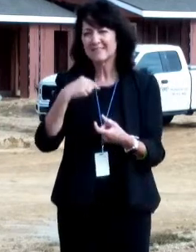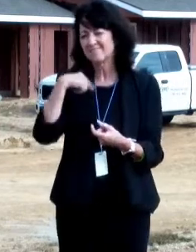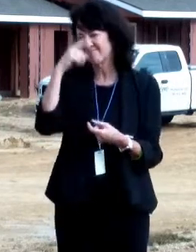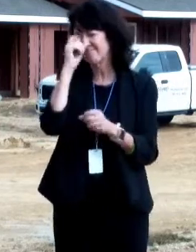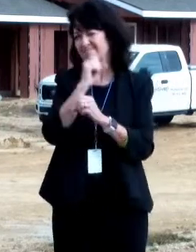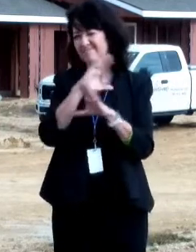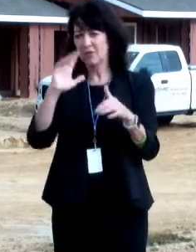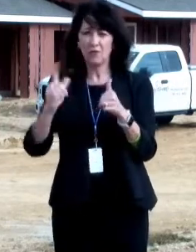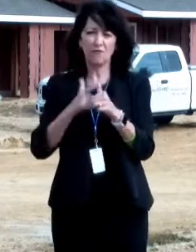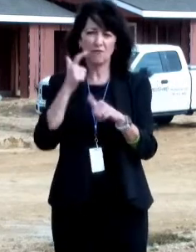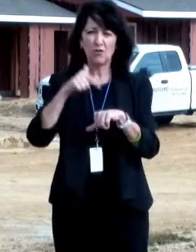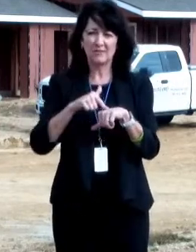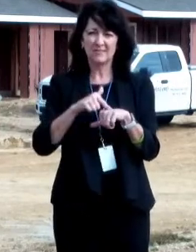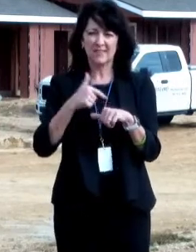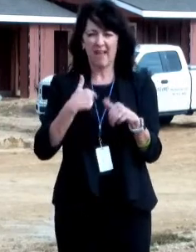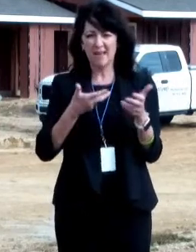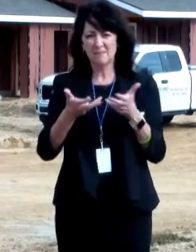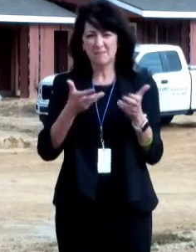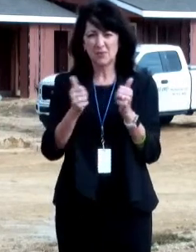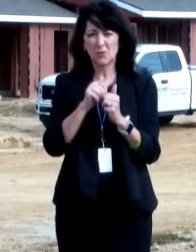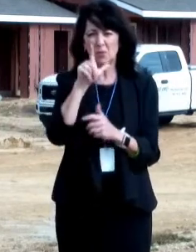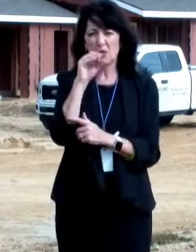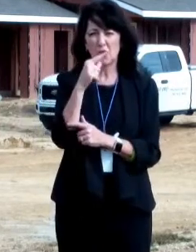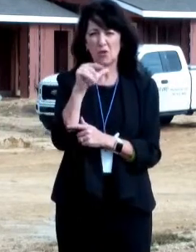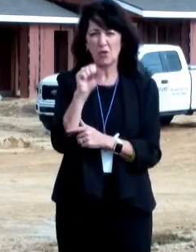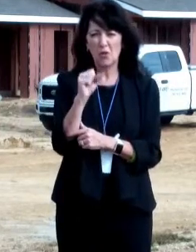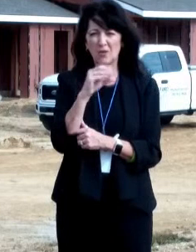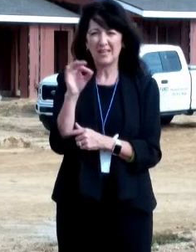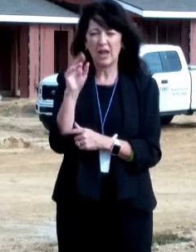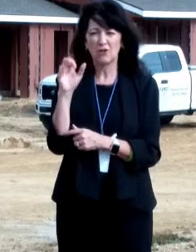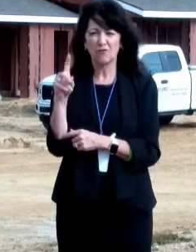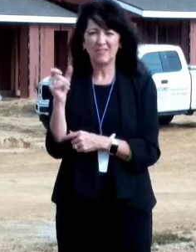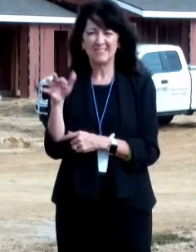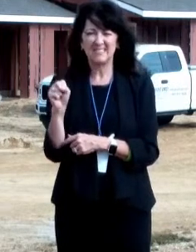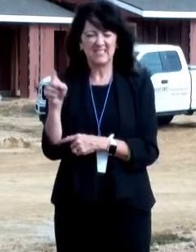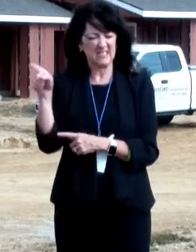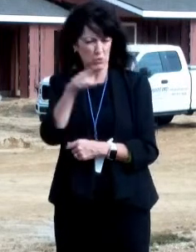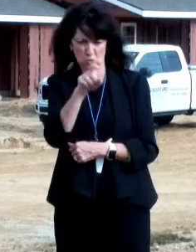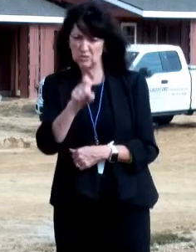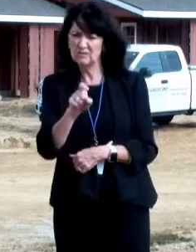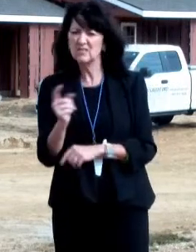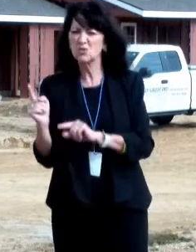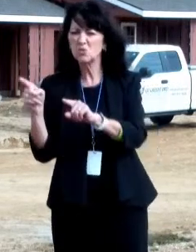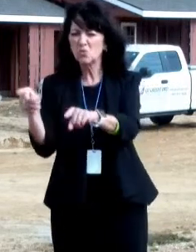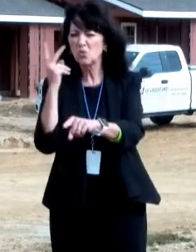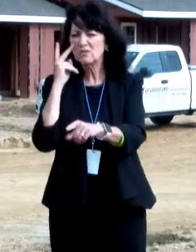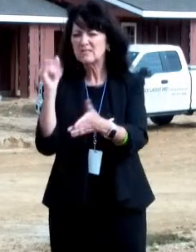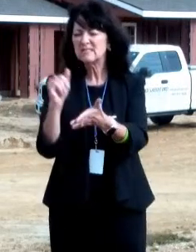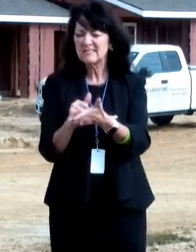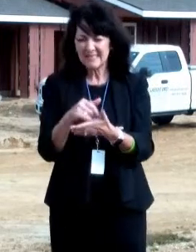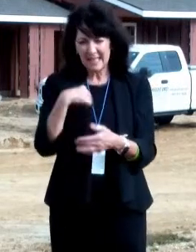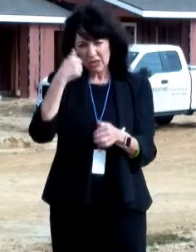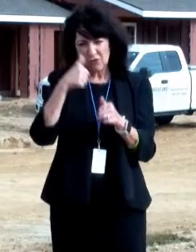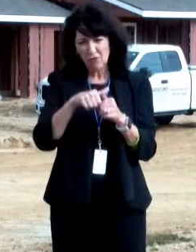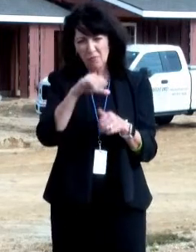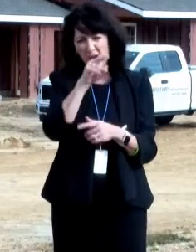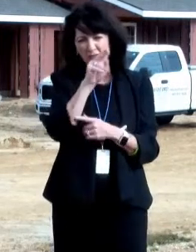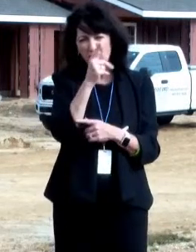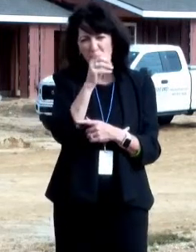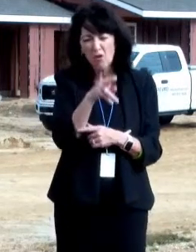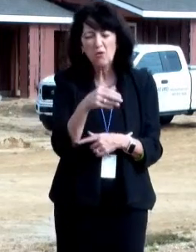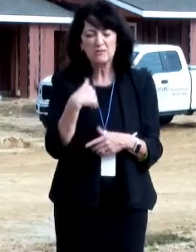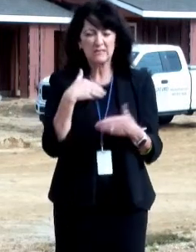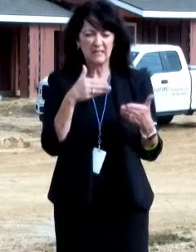Logan, and really it was Fred Sears who said, you need to come see this. And I remember Don Fulton. I get in the room and